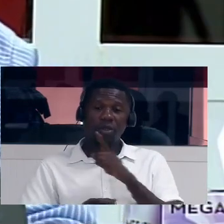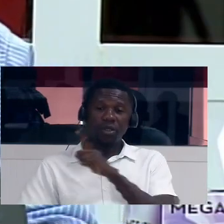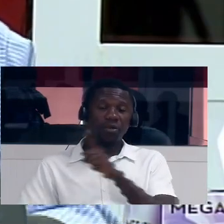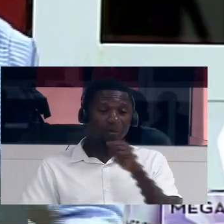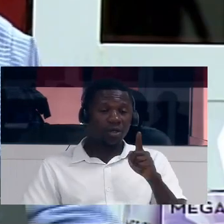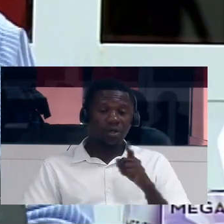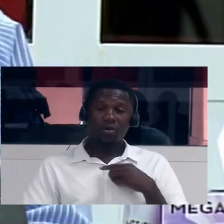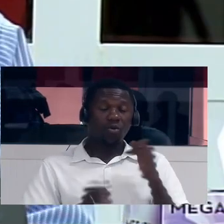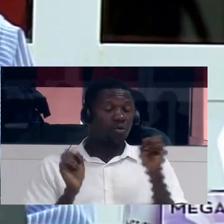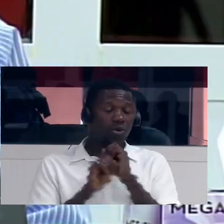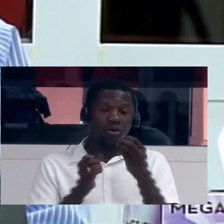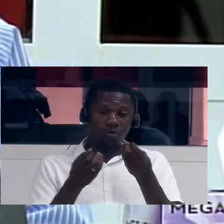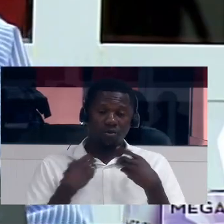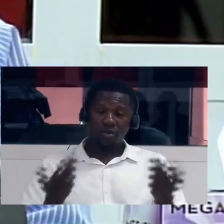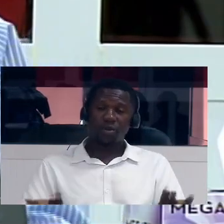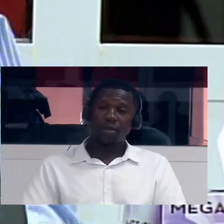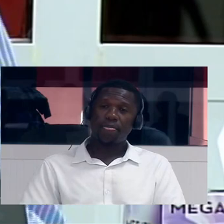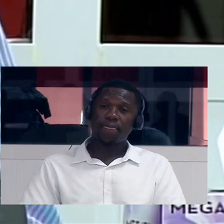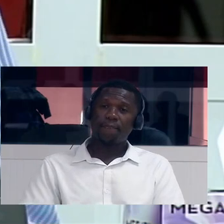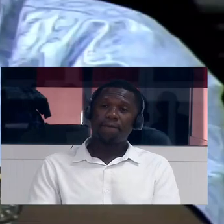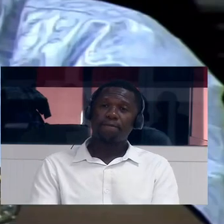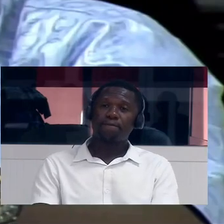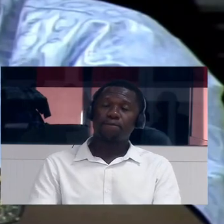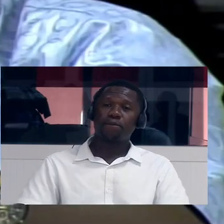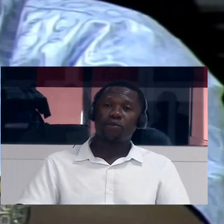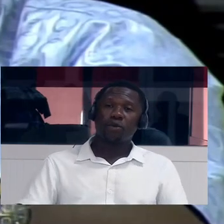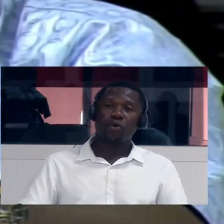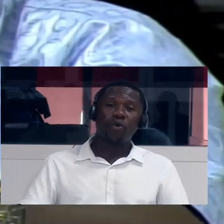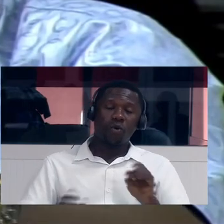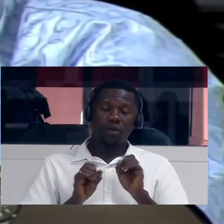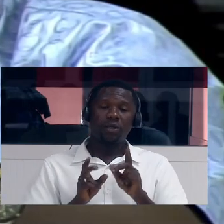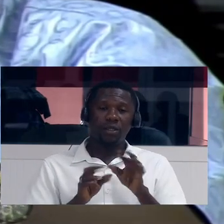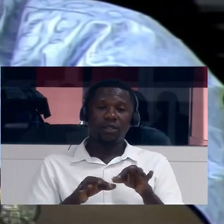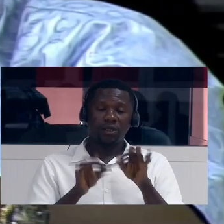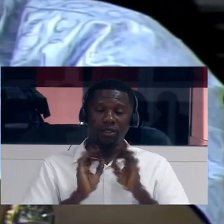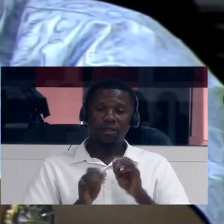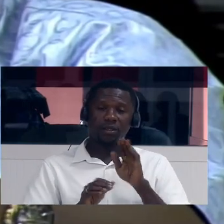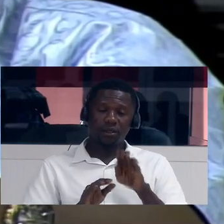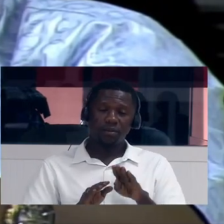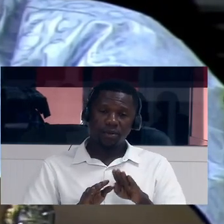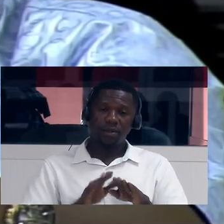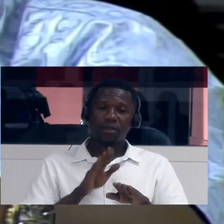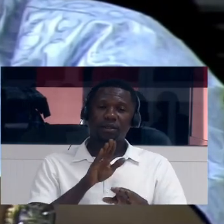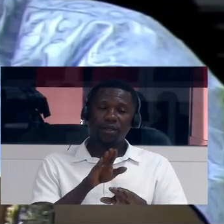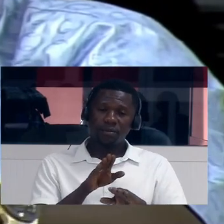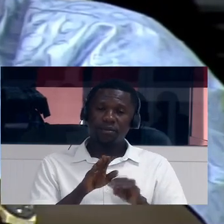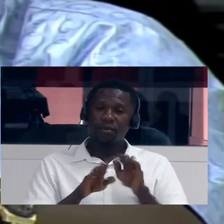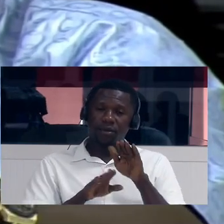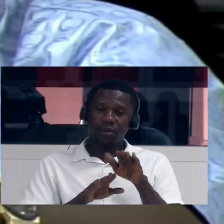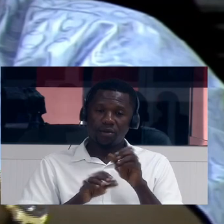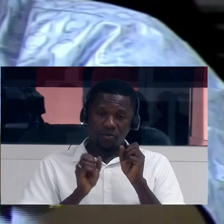or who did this. Nobody. Okay, let's take things step by step. All